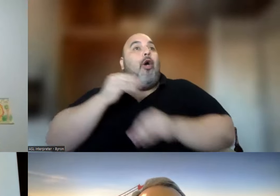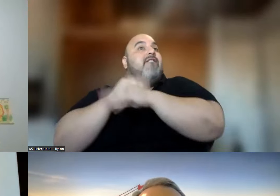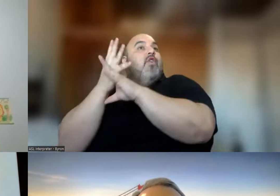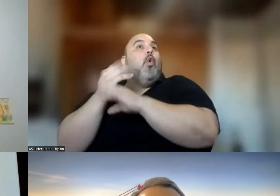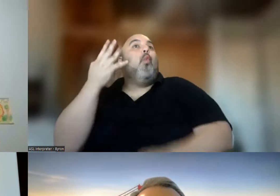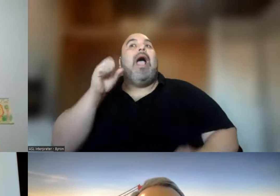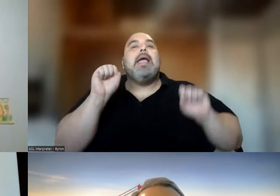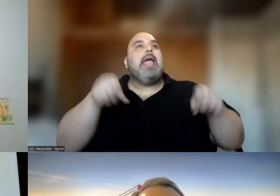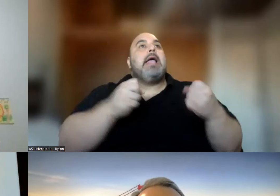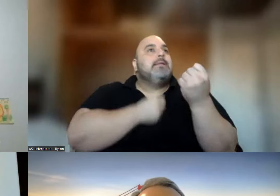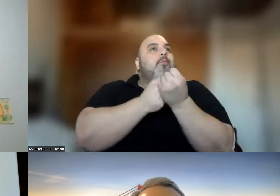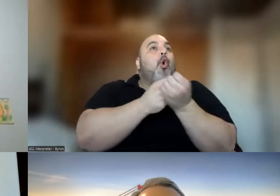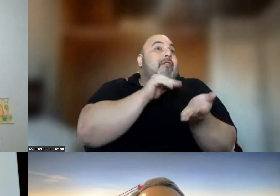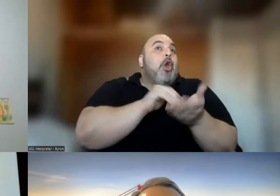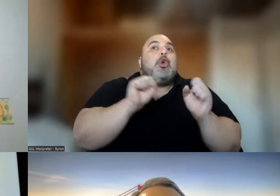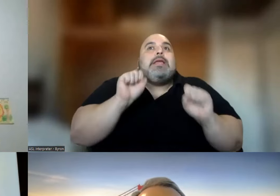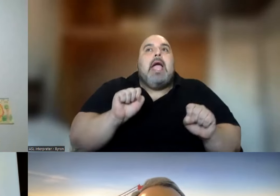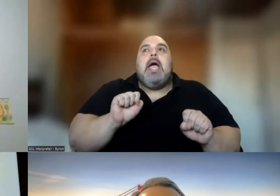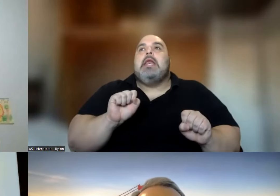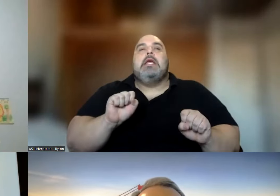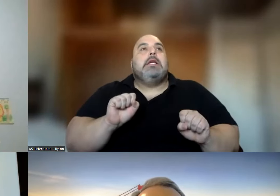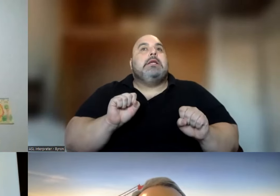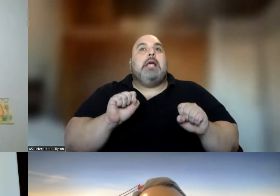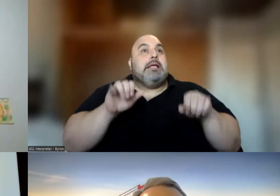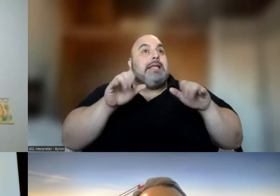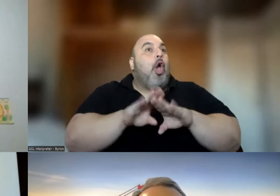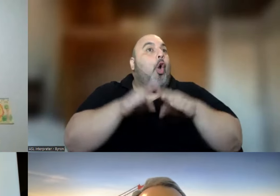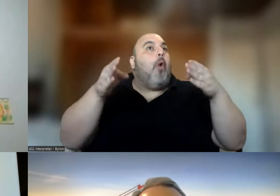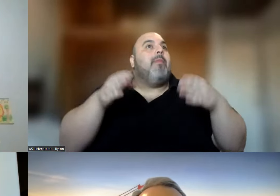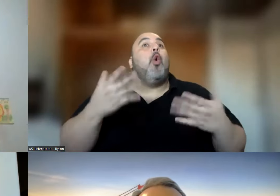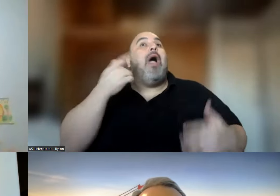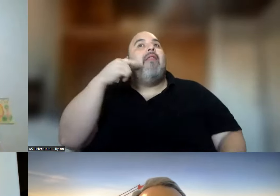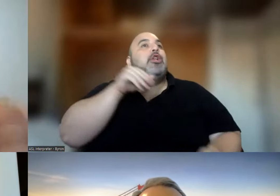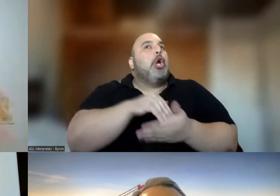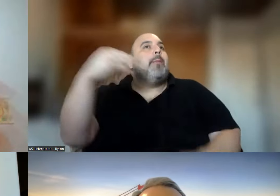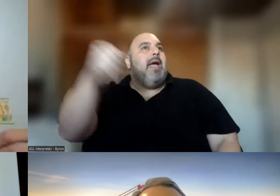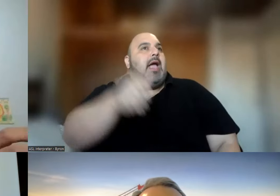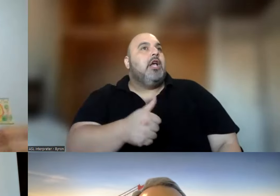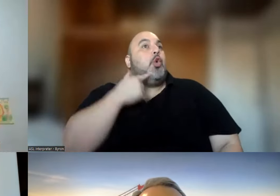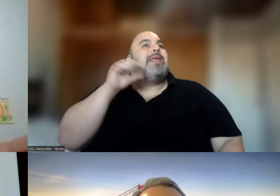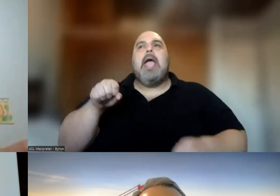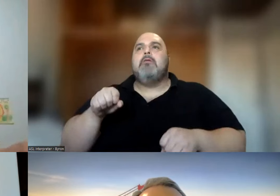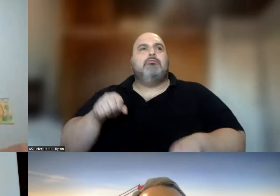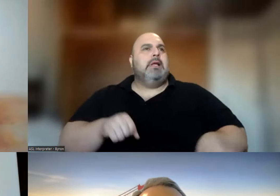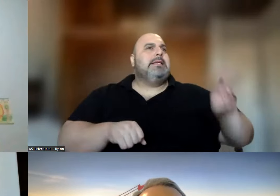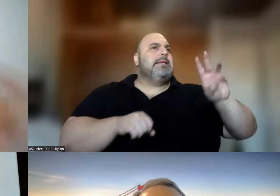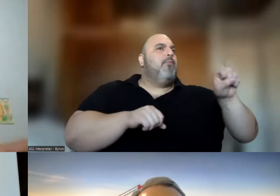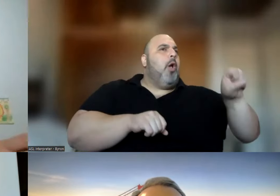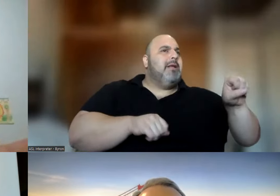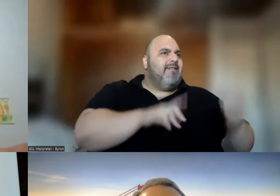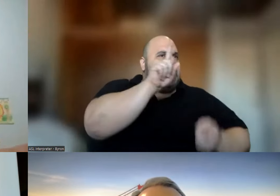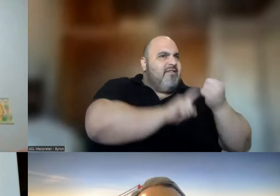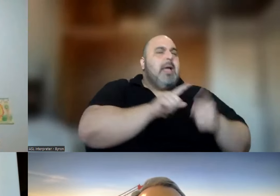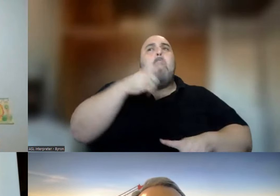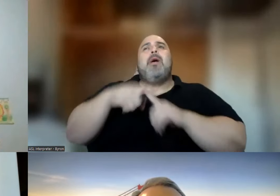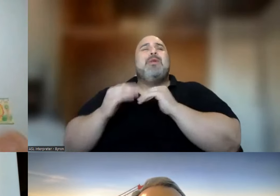provider can keep the lights on and stay open because we are reimbursed for it. So there's the category of things like telehealth that we are going